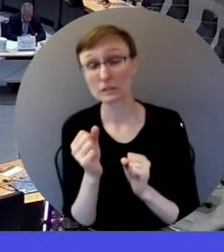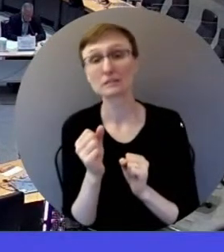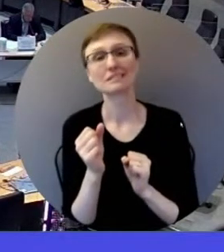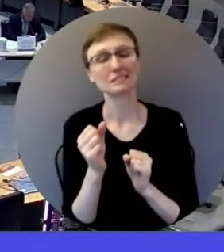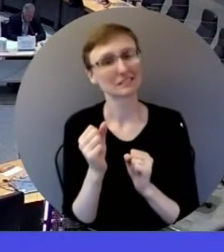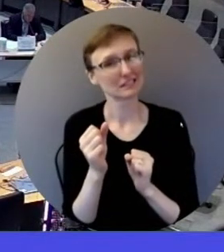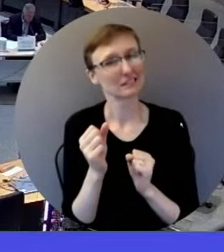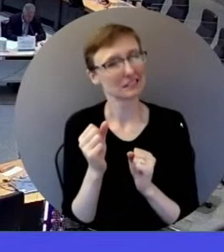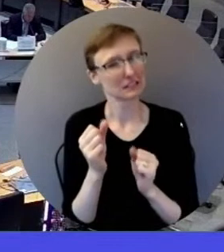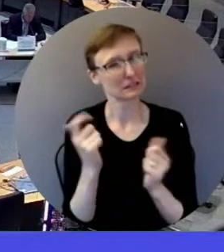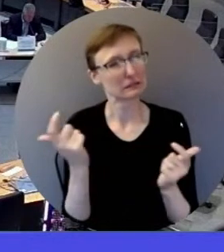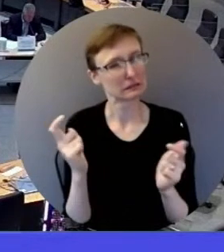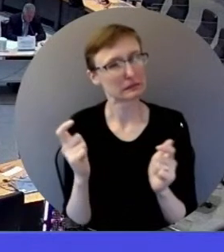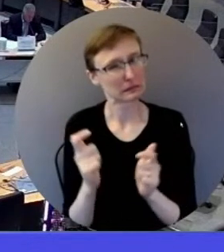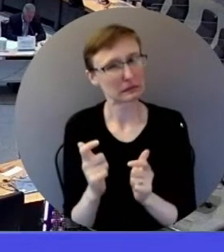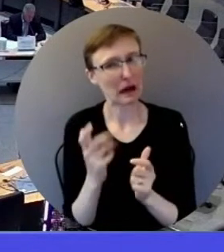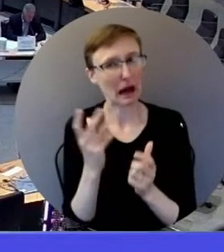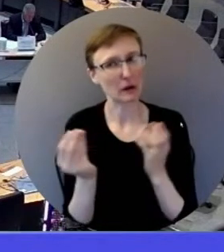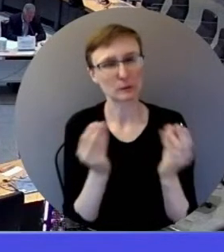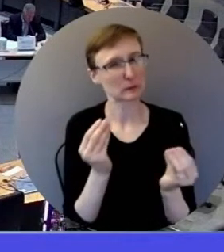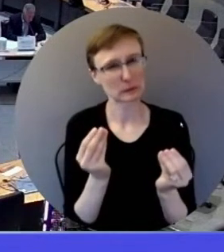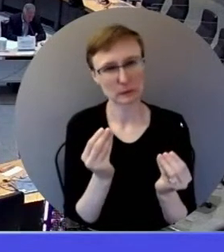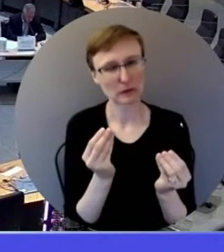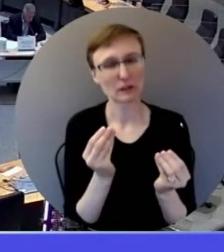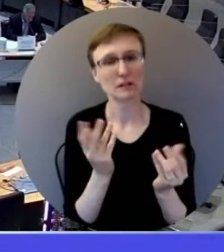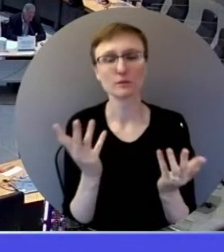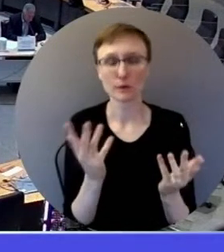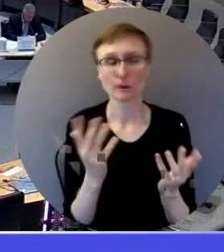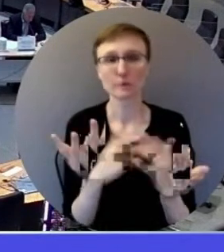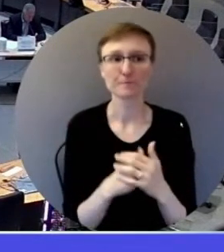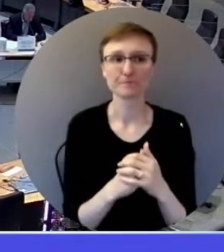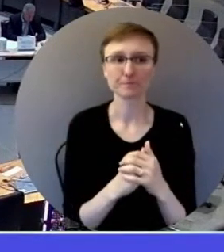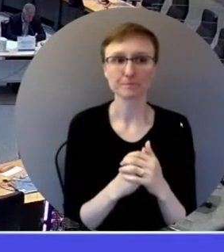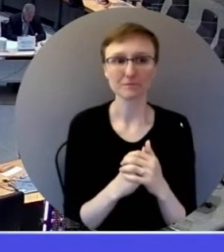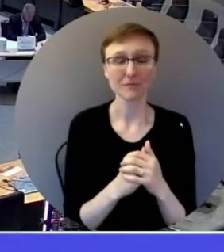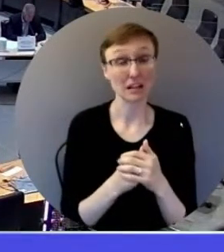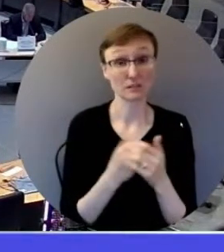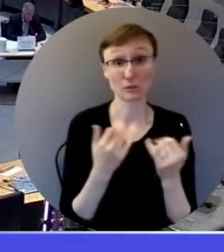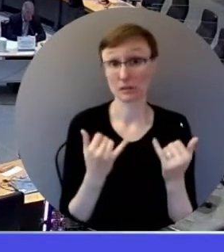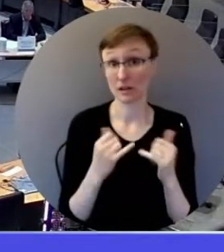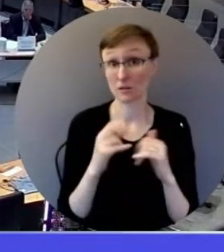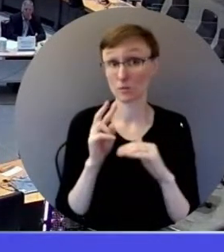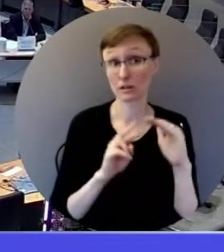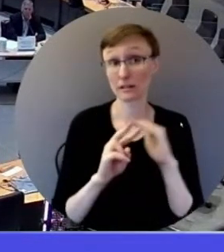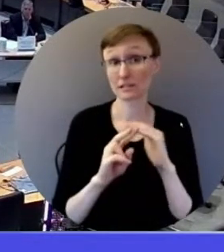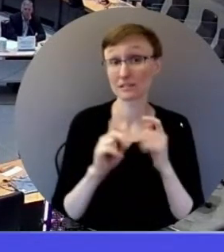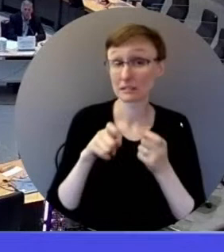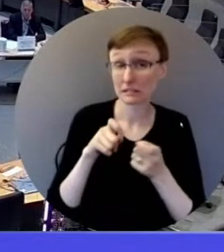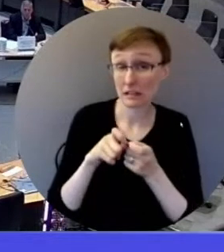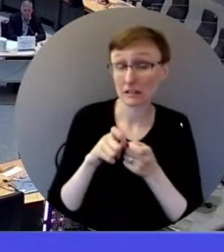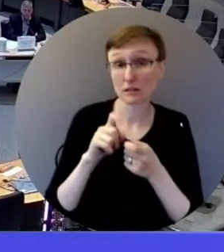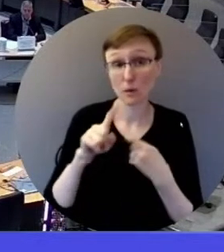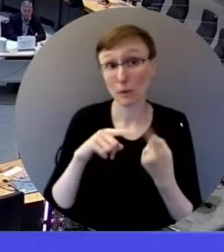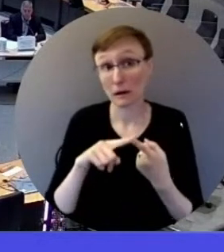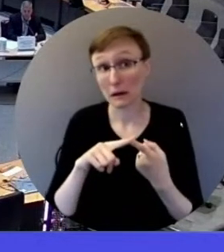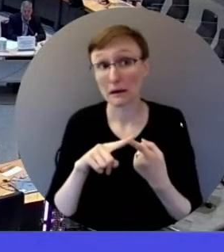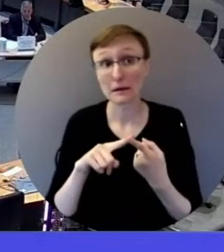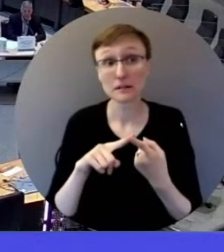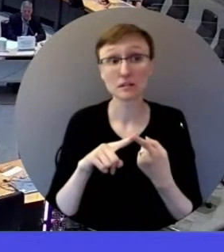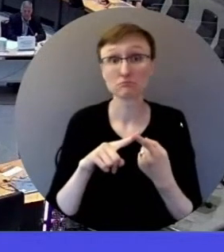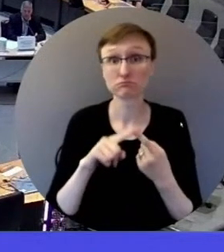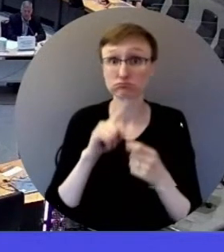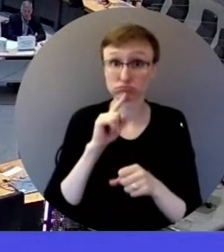it's too early to say exactly when we'll be able to have confidence that the immunity is